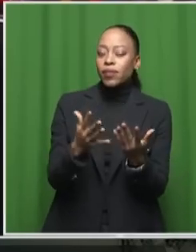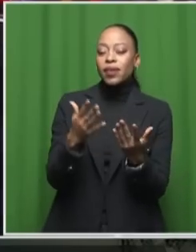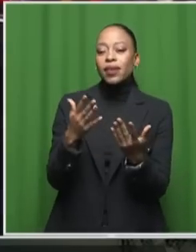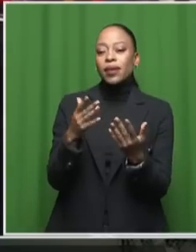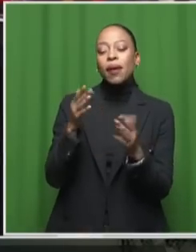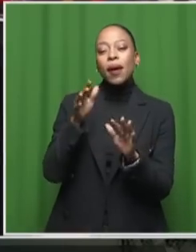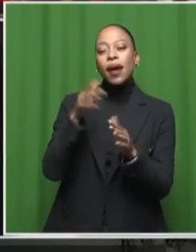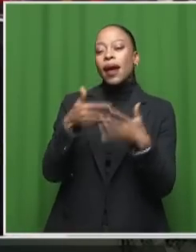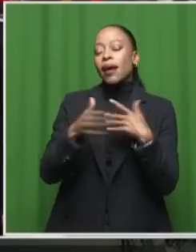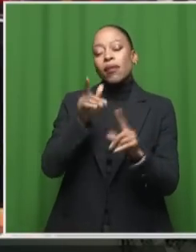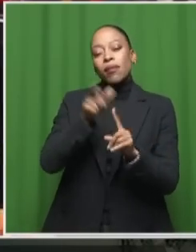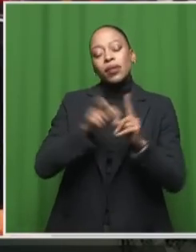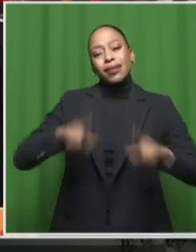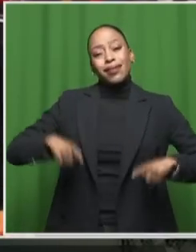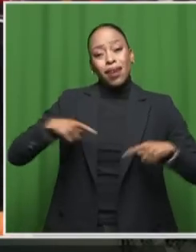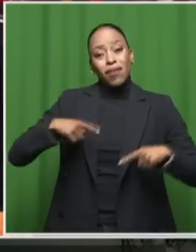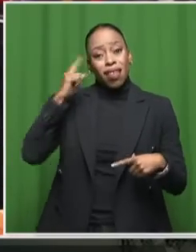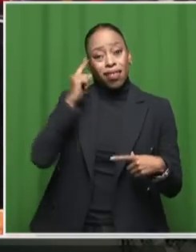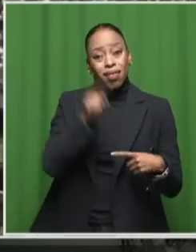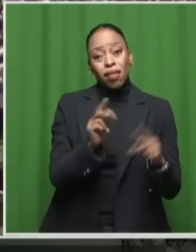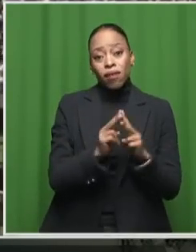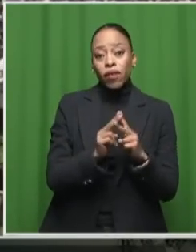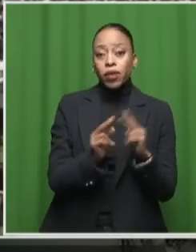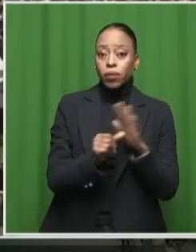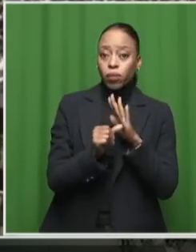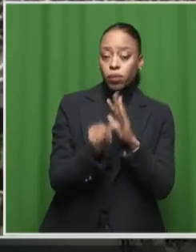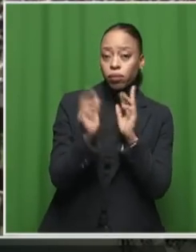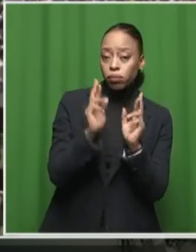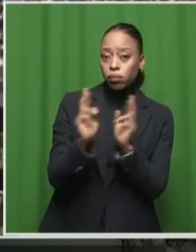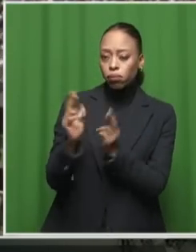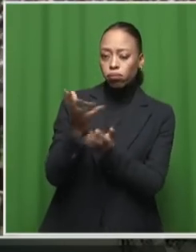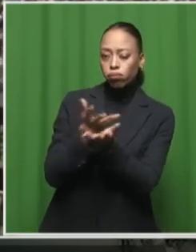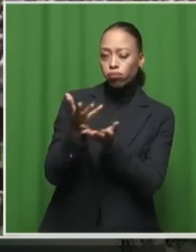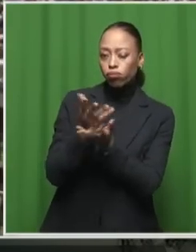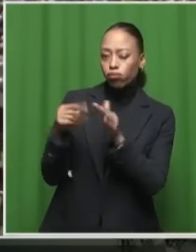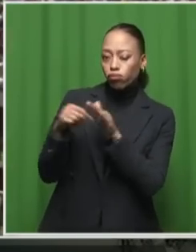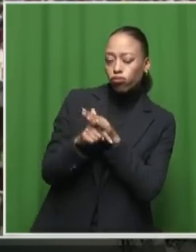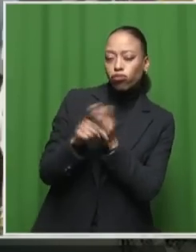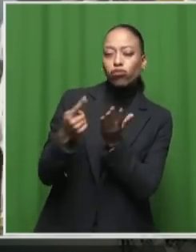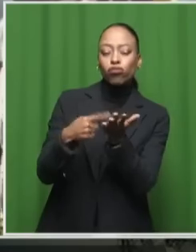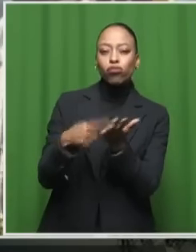I think, is core, and hopefully the detailed discussions between